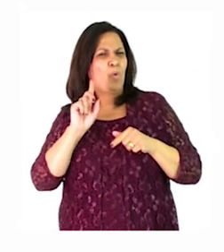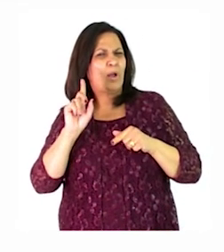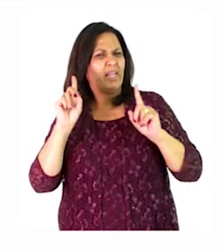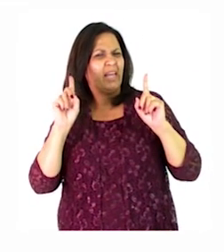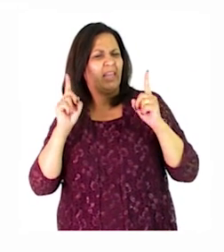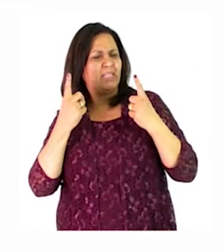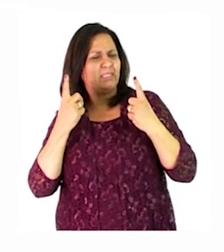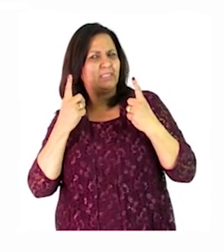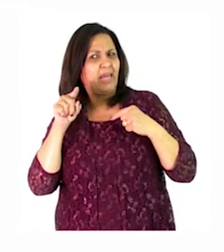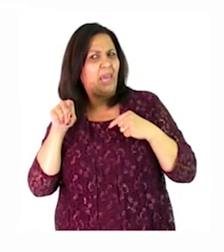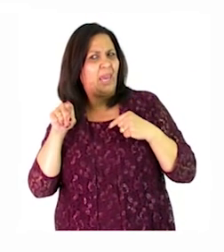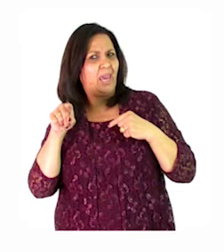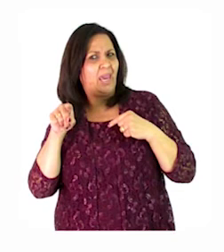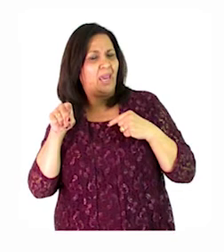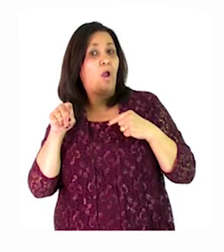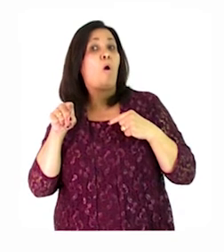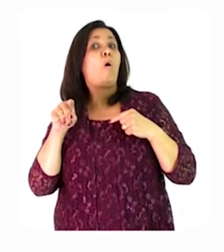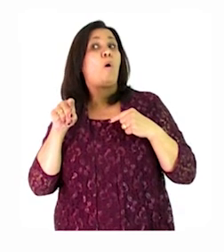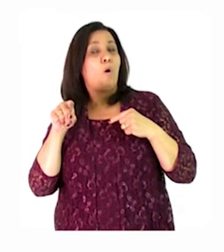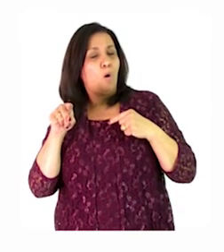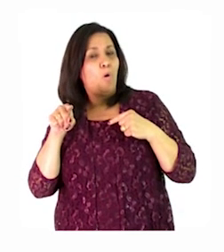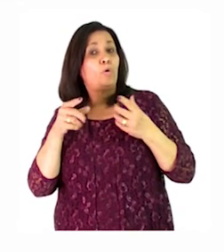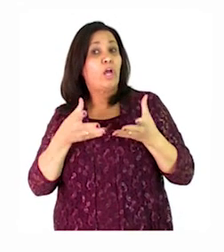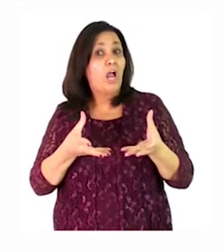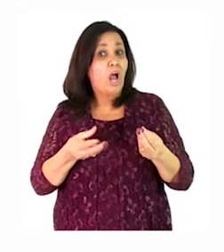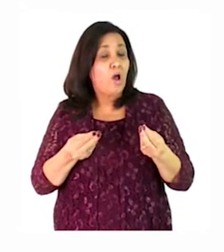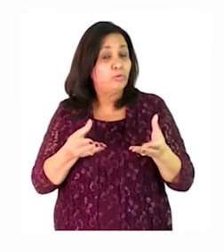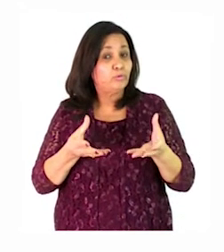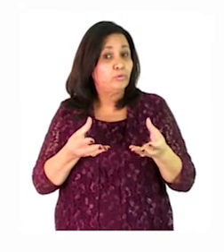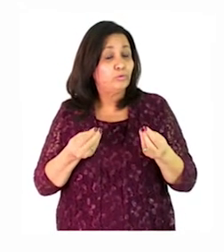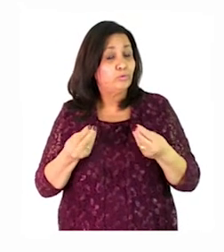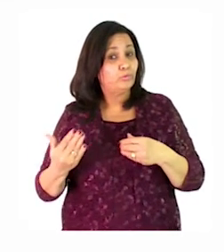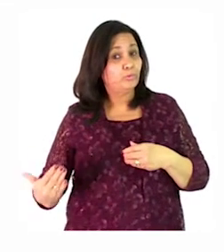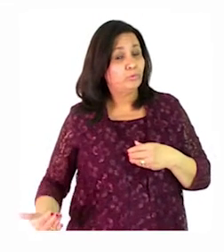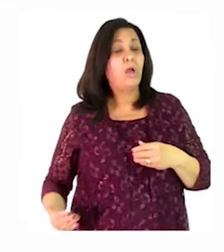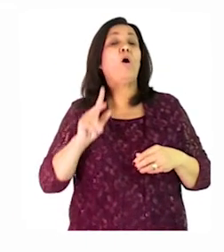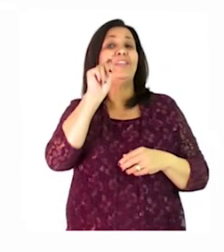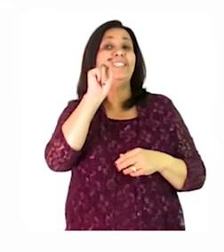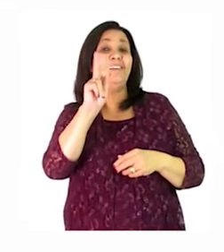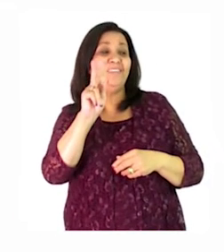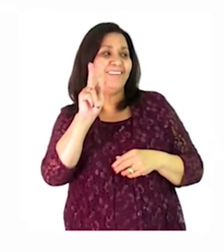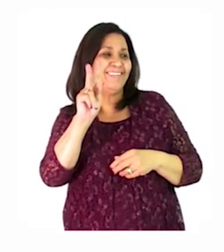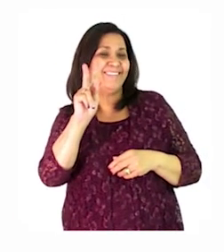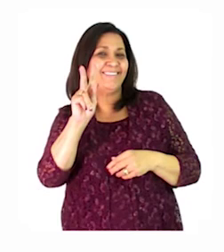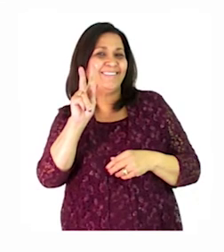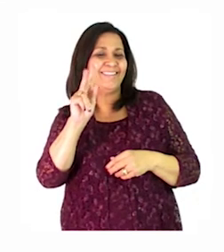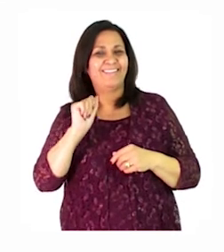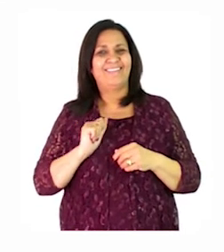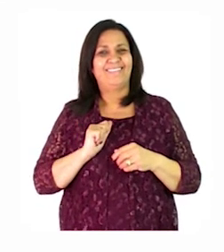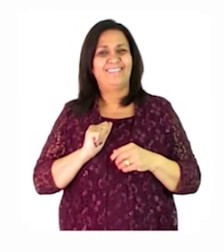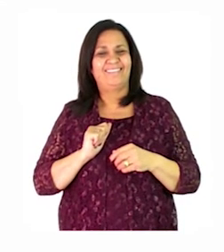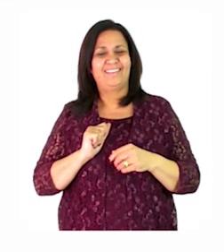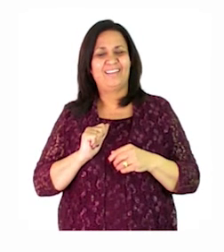you find in the sitting room? You can find a television. You can